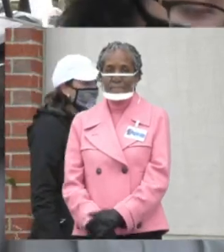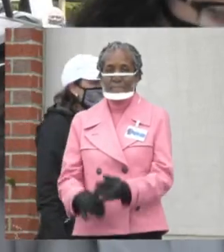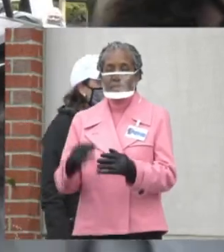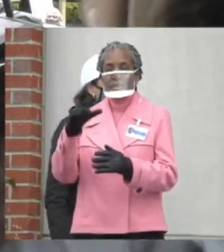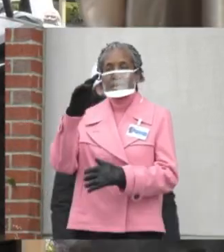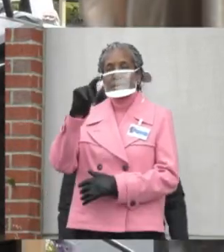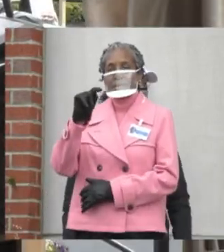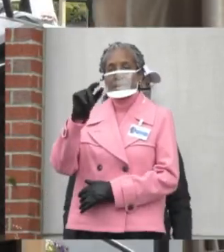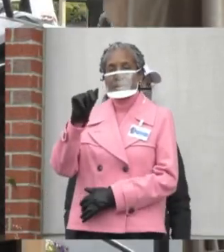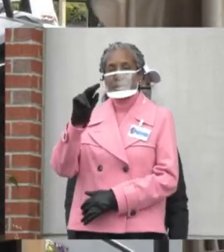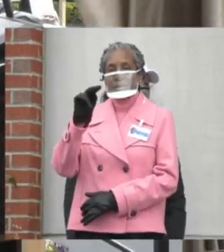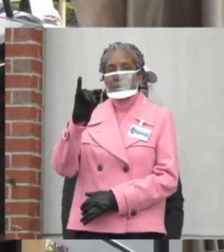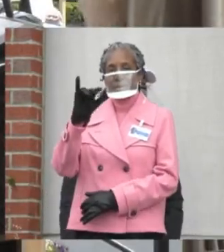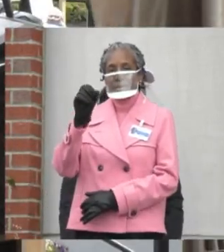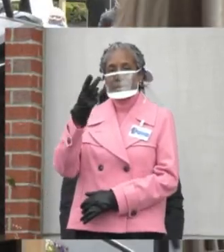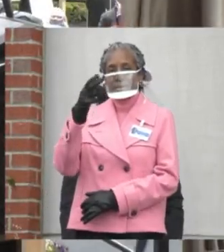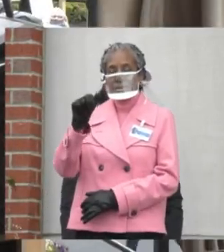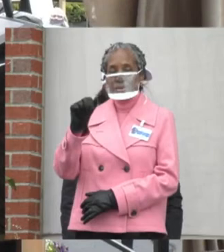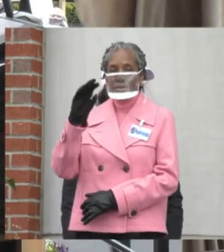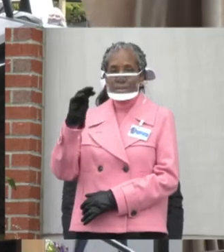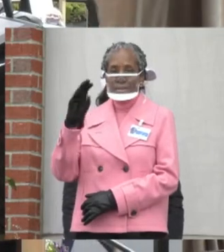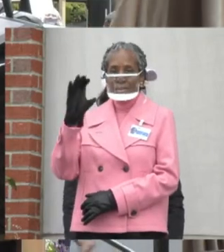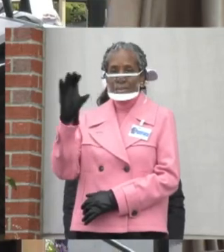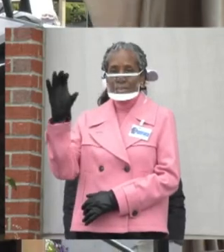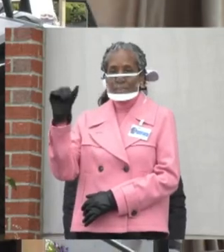Tanisha McCain, Cosmetology.